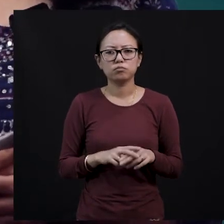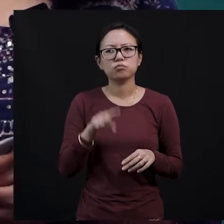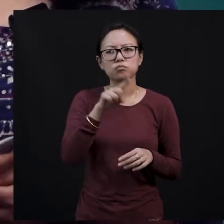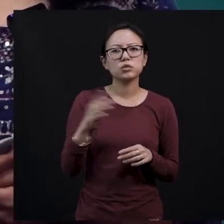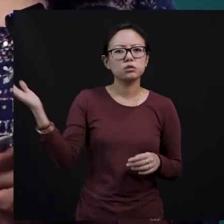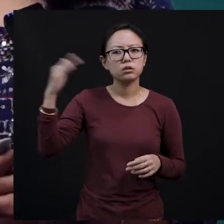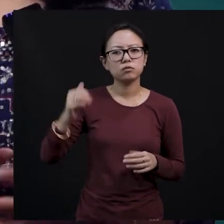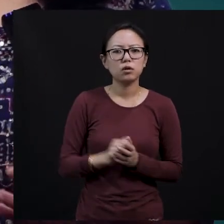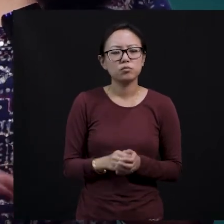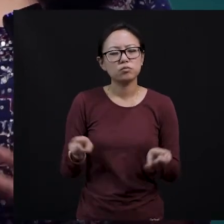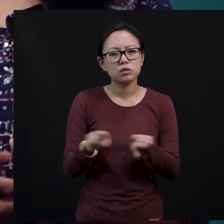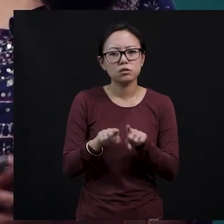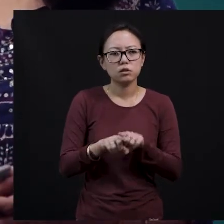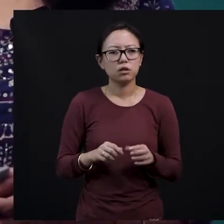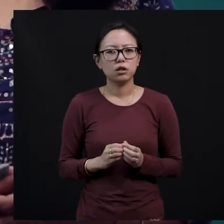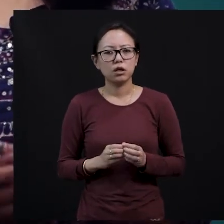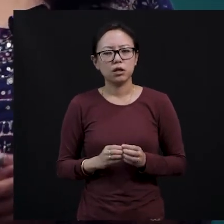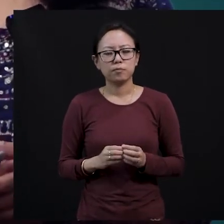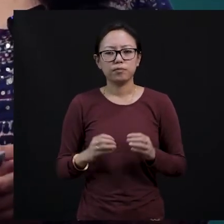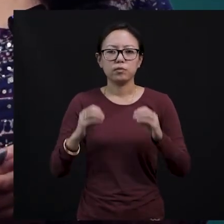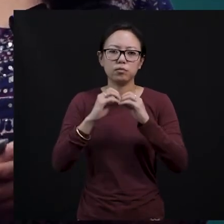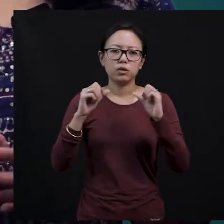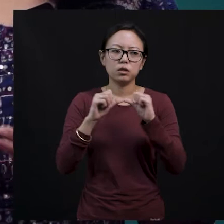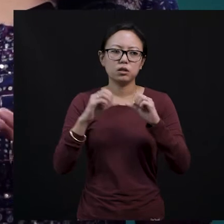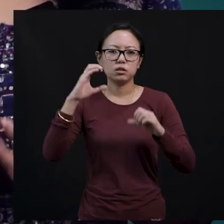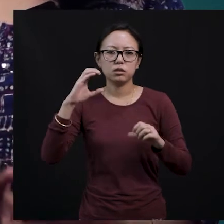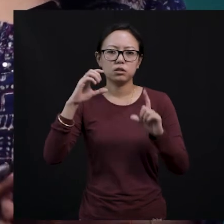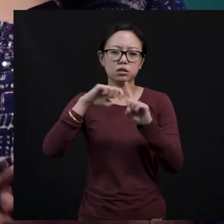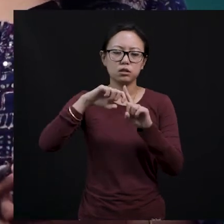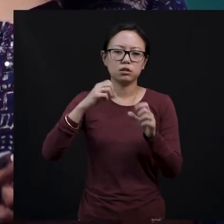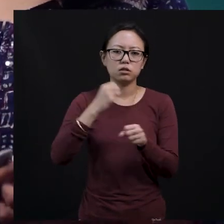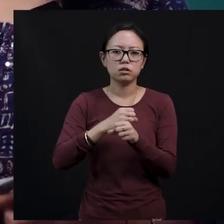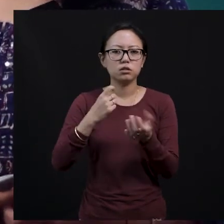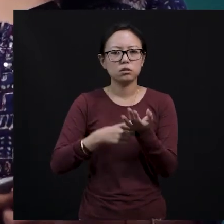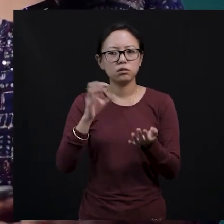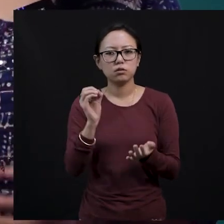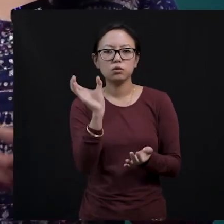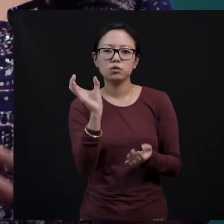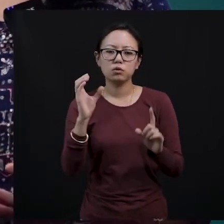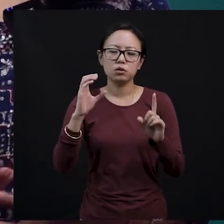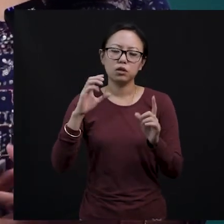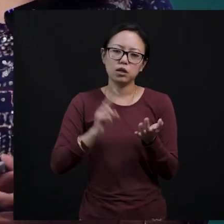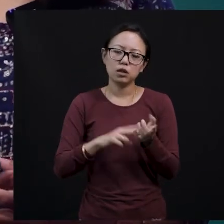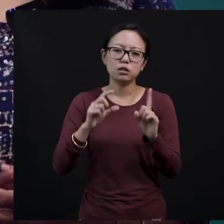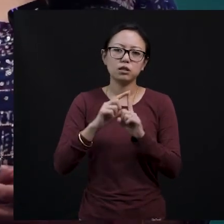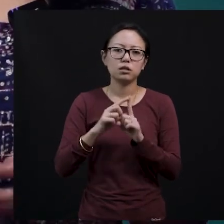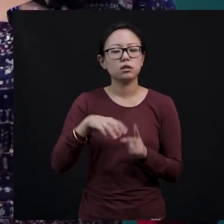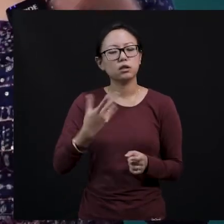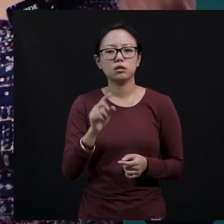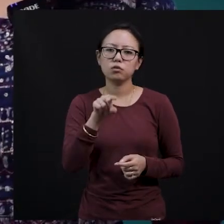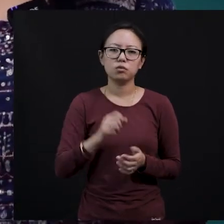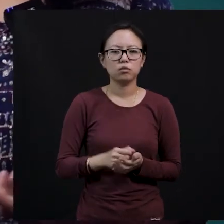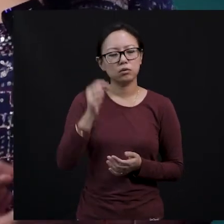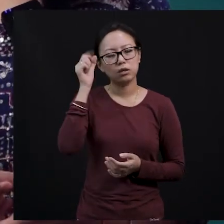um, you understand the emotions and you understand the struggle more than a person who's coming from